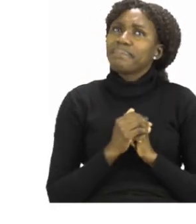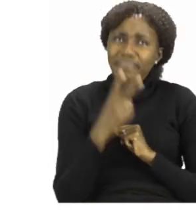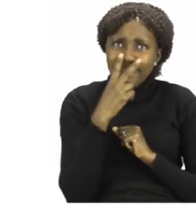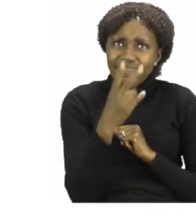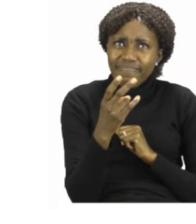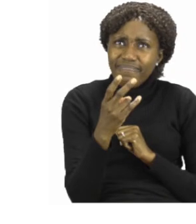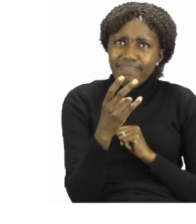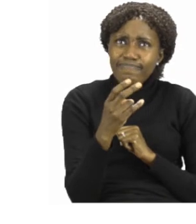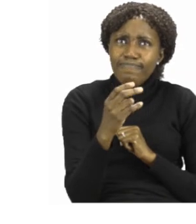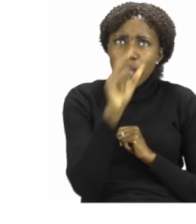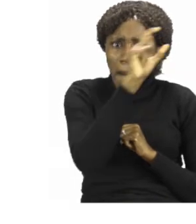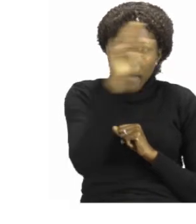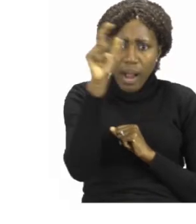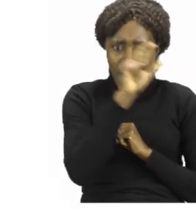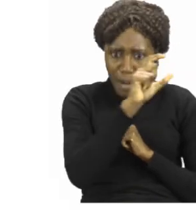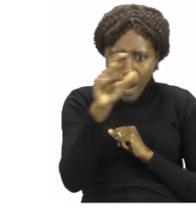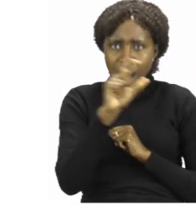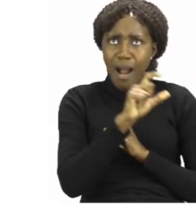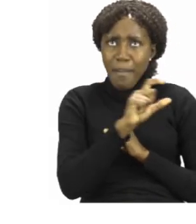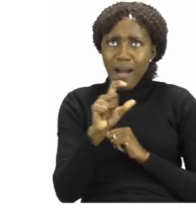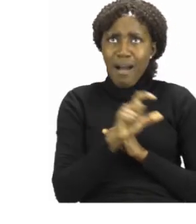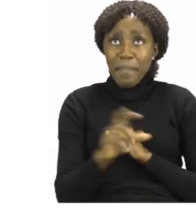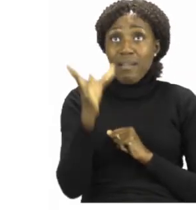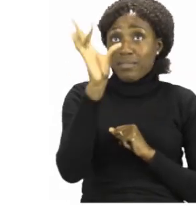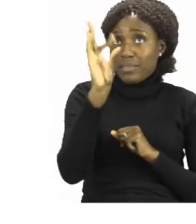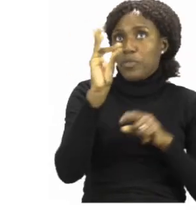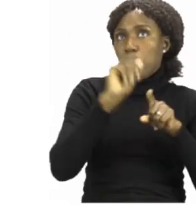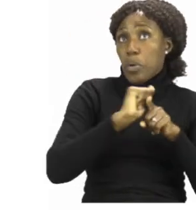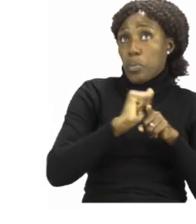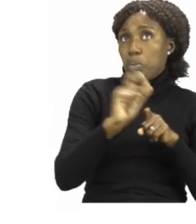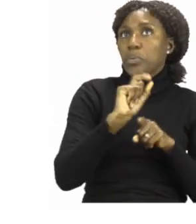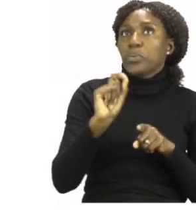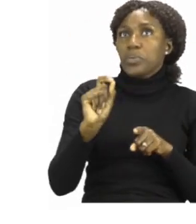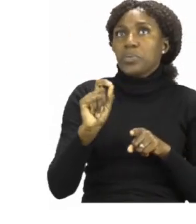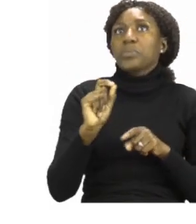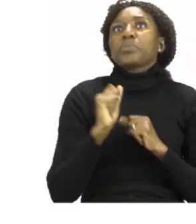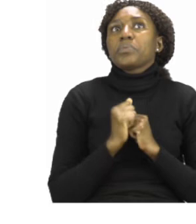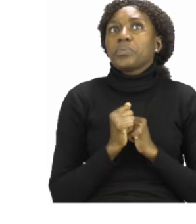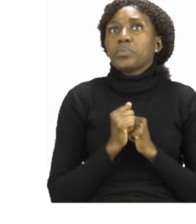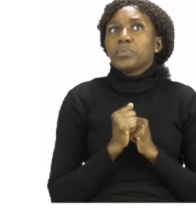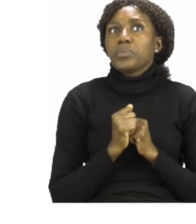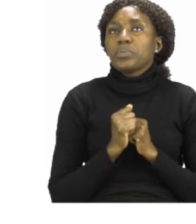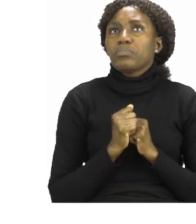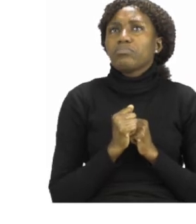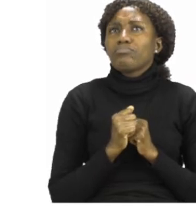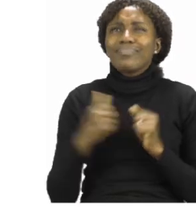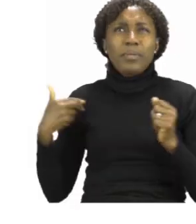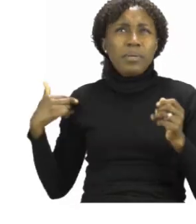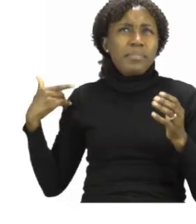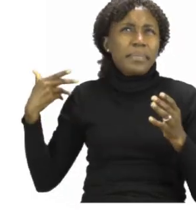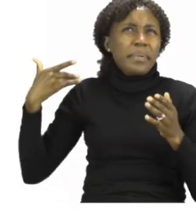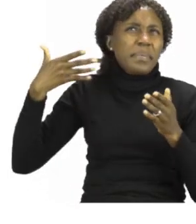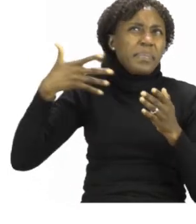have a lot of number 7s to do. Remember, we have been doing numbers all this